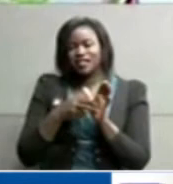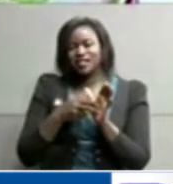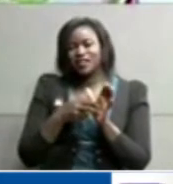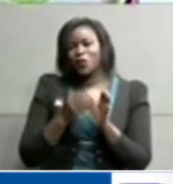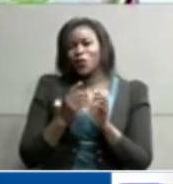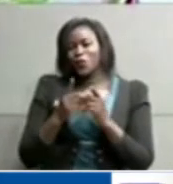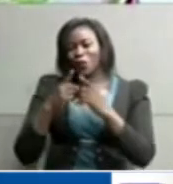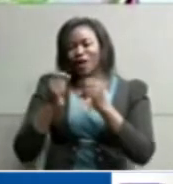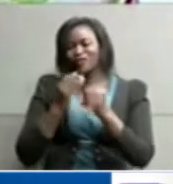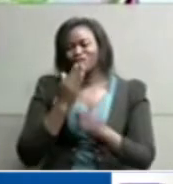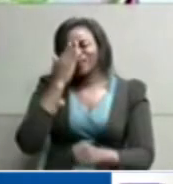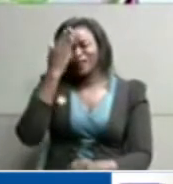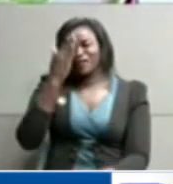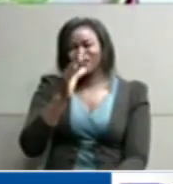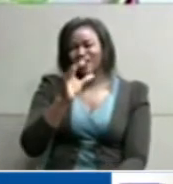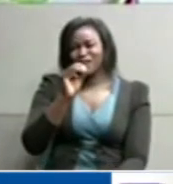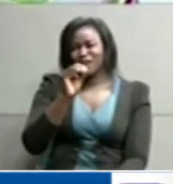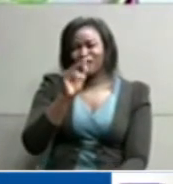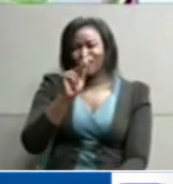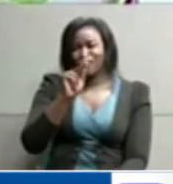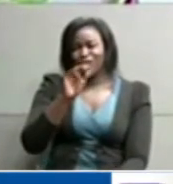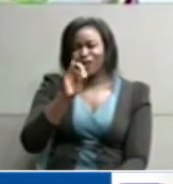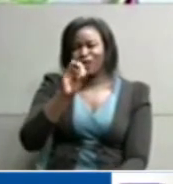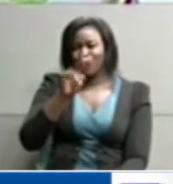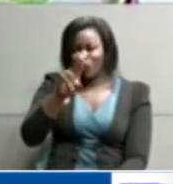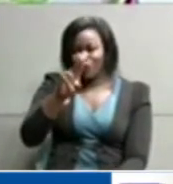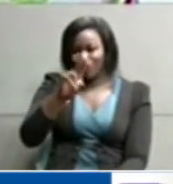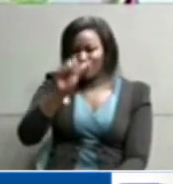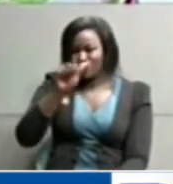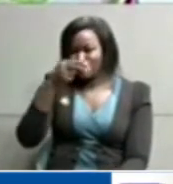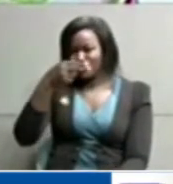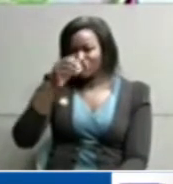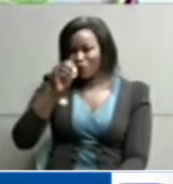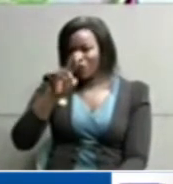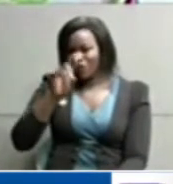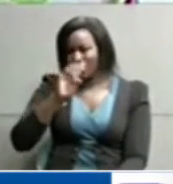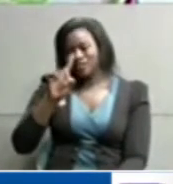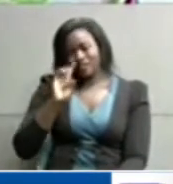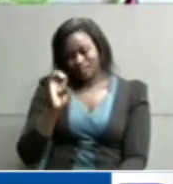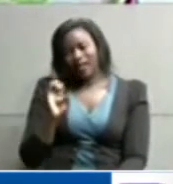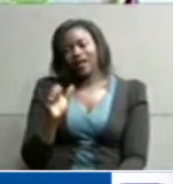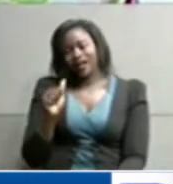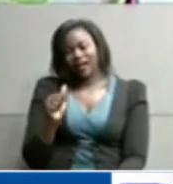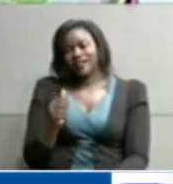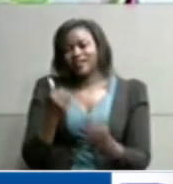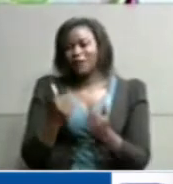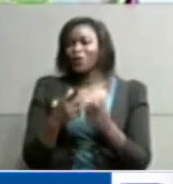because you don't have it in your English language. So I have introduced a new word for you, sneezing out